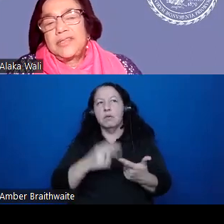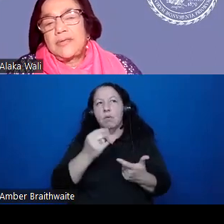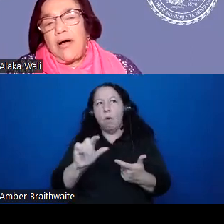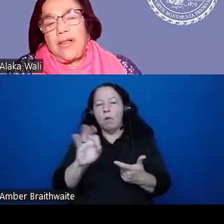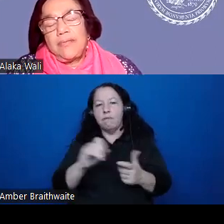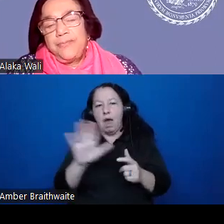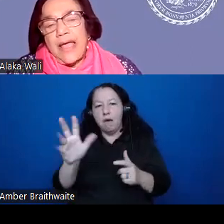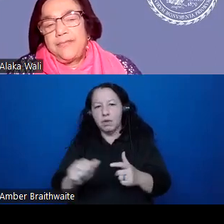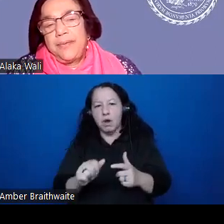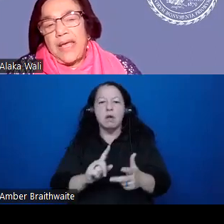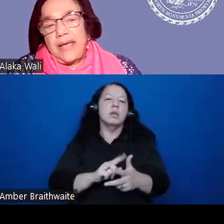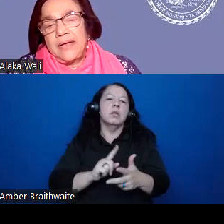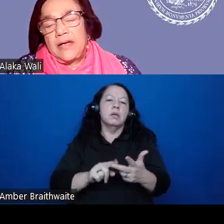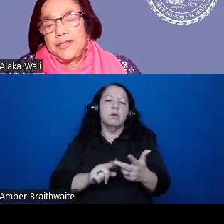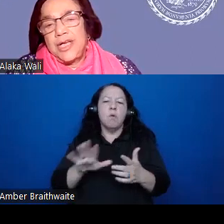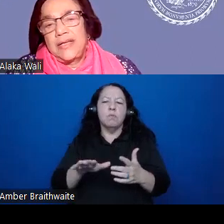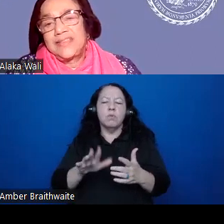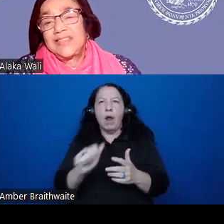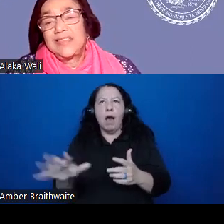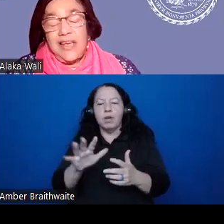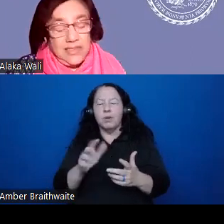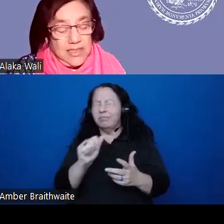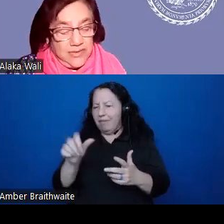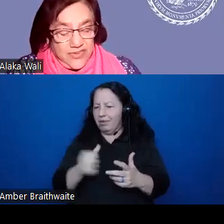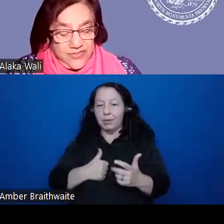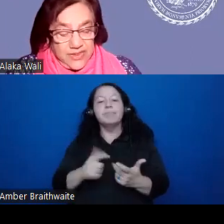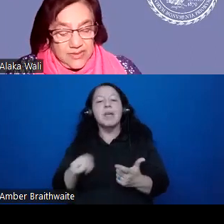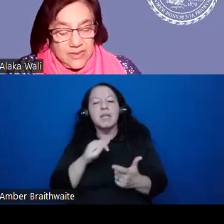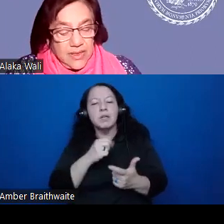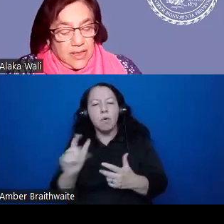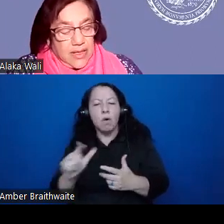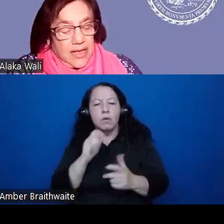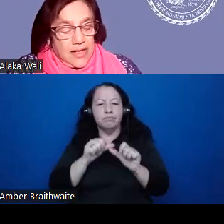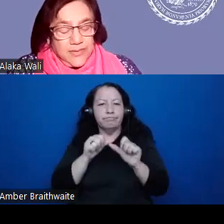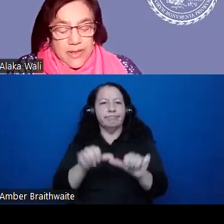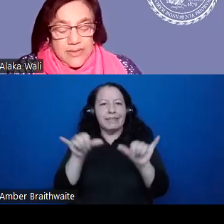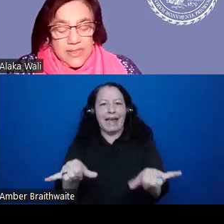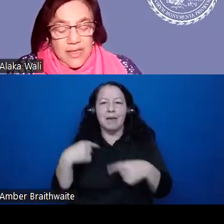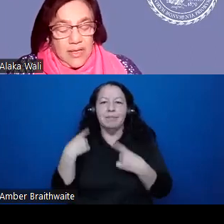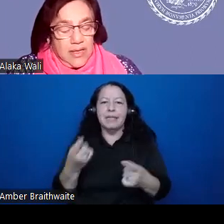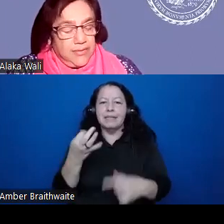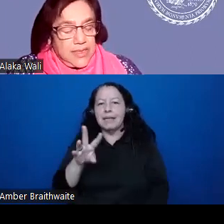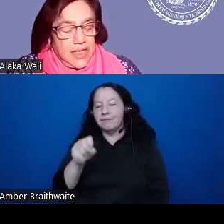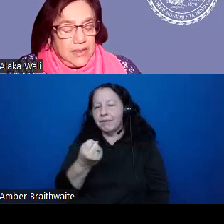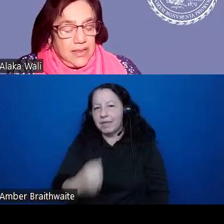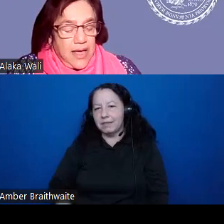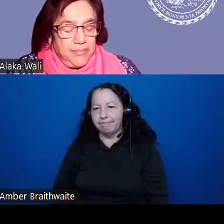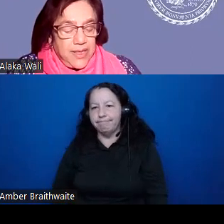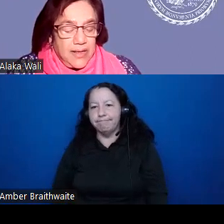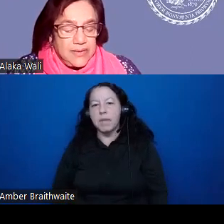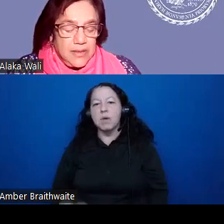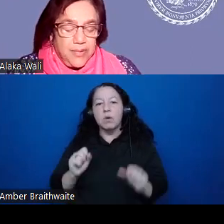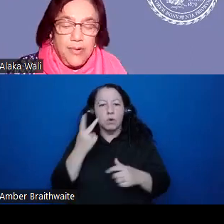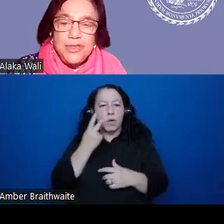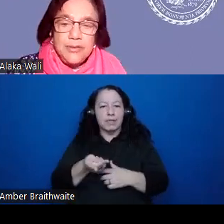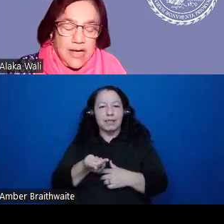But this hall had remained unchanged since the 1950s. And as you can see, it retained the